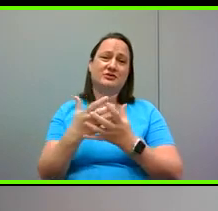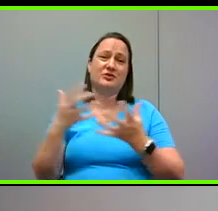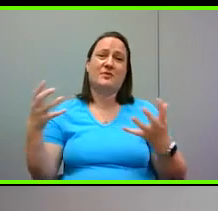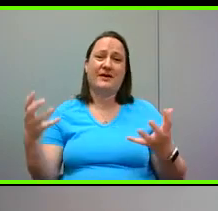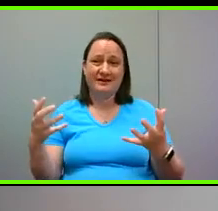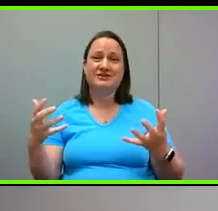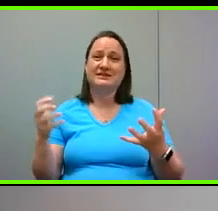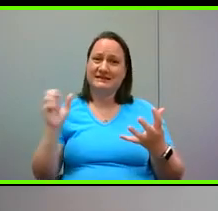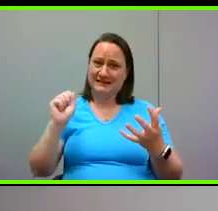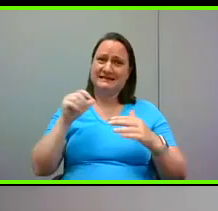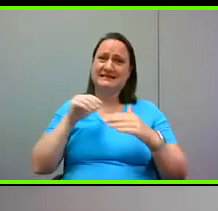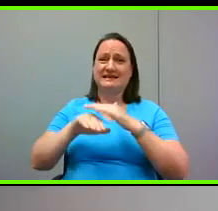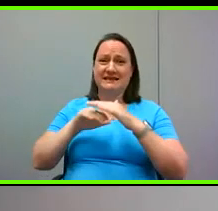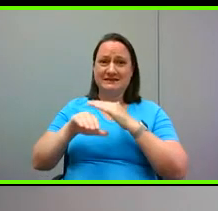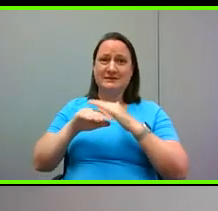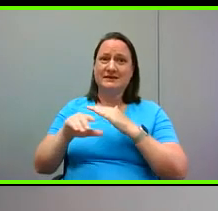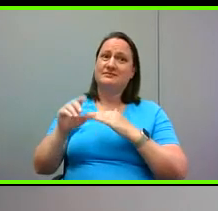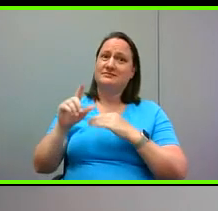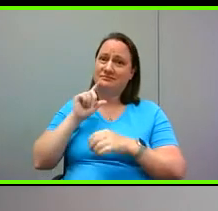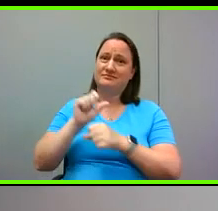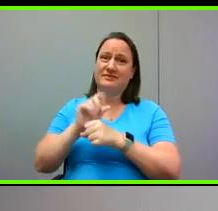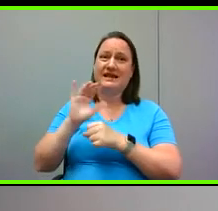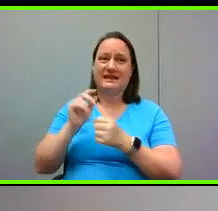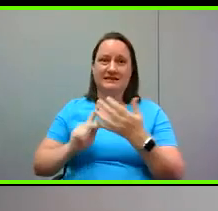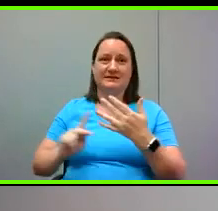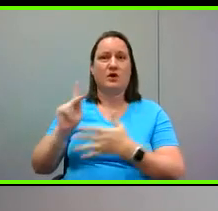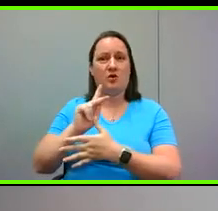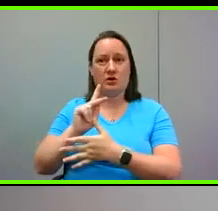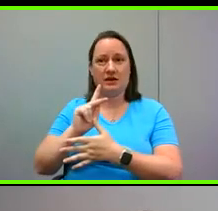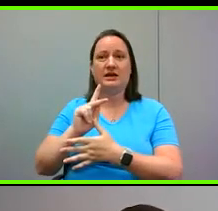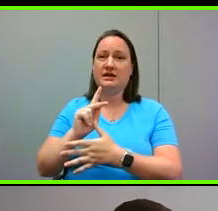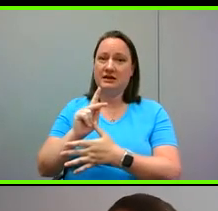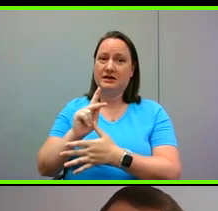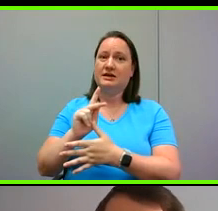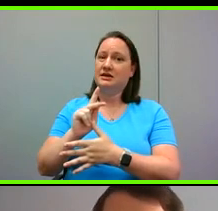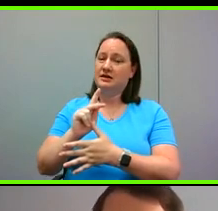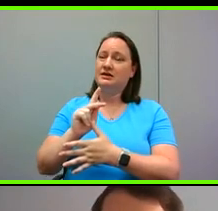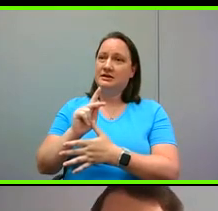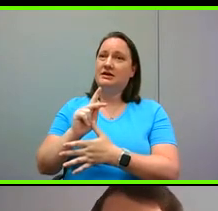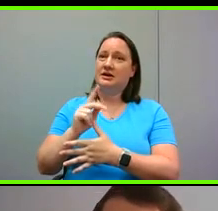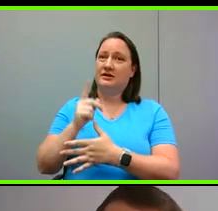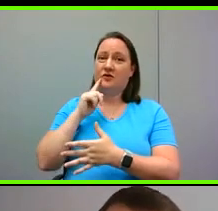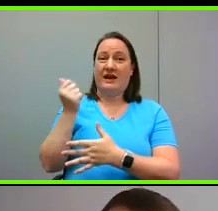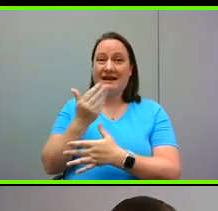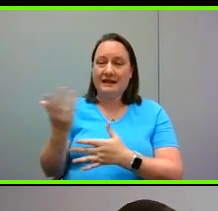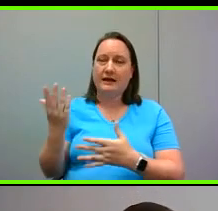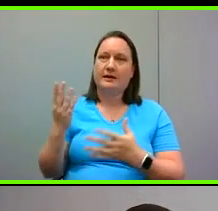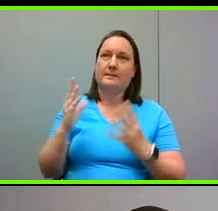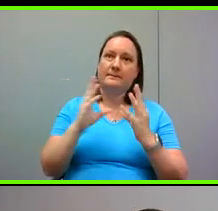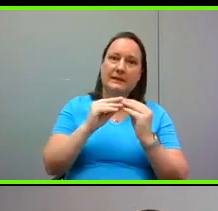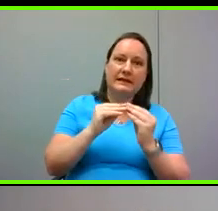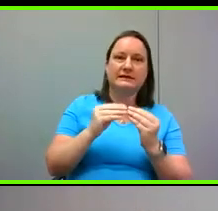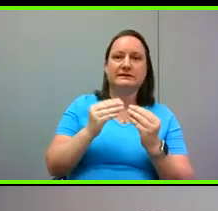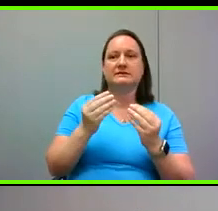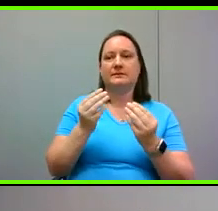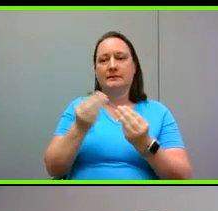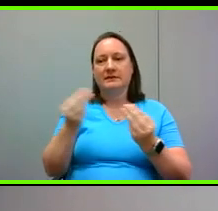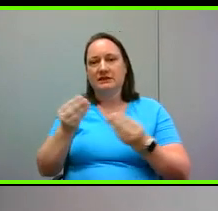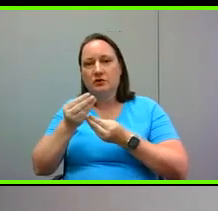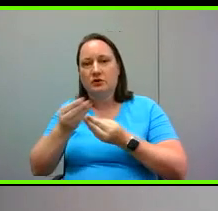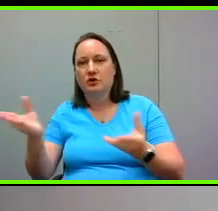Jenny. Accessibility is definitely a priority in anything as far as meetings,